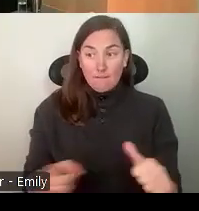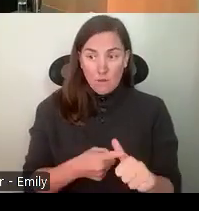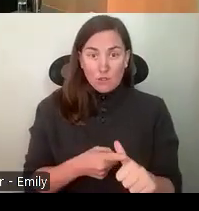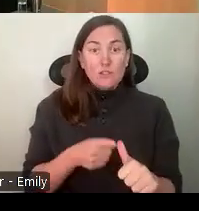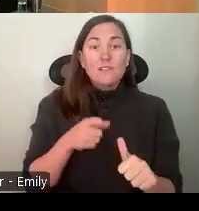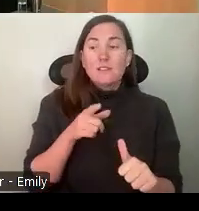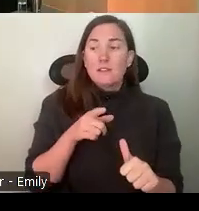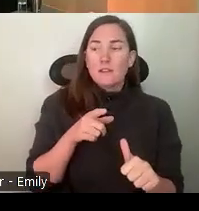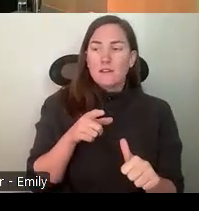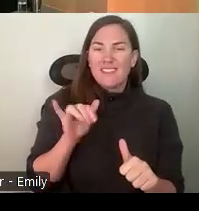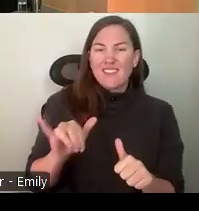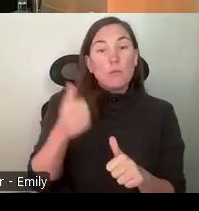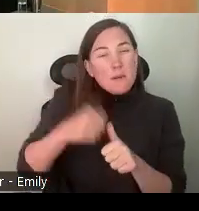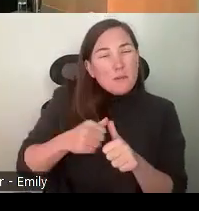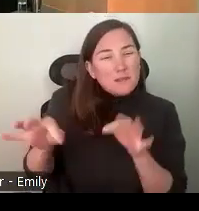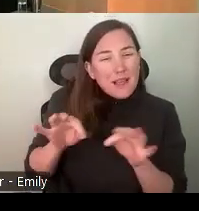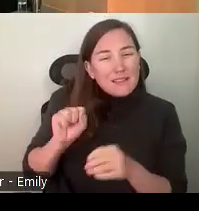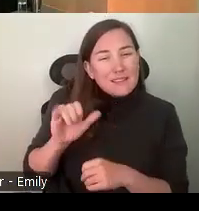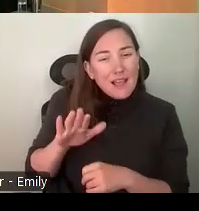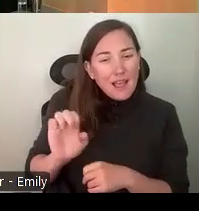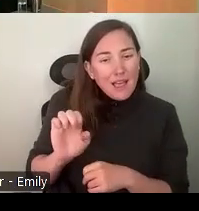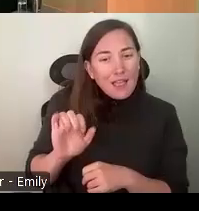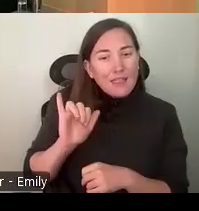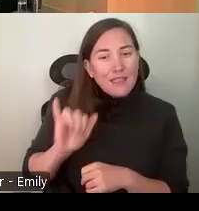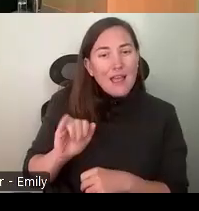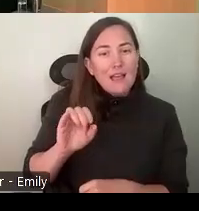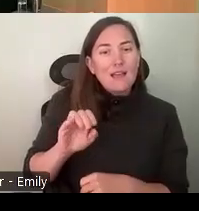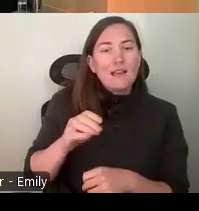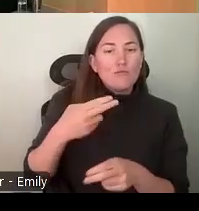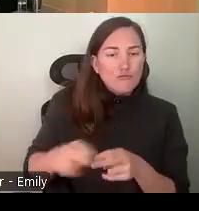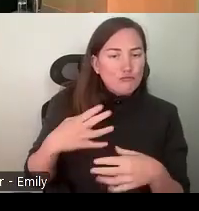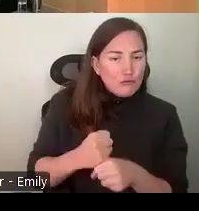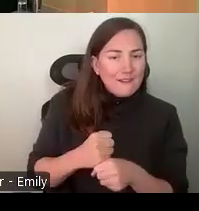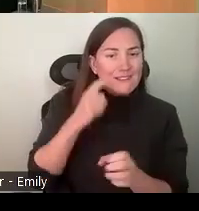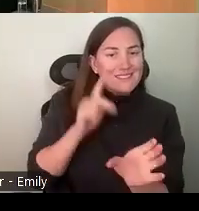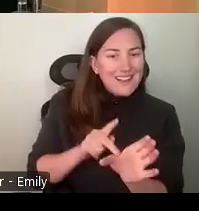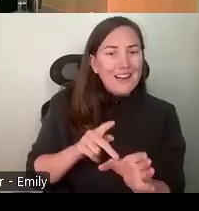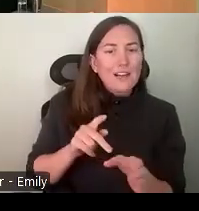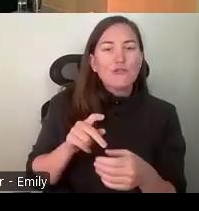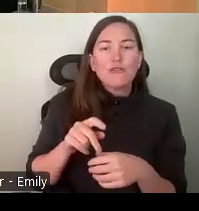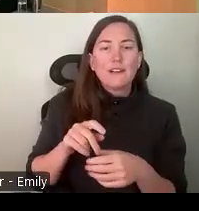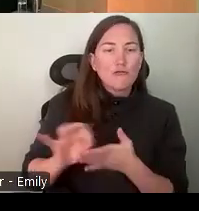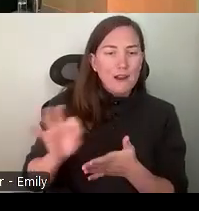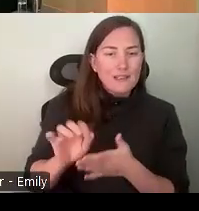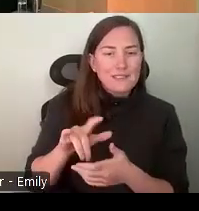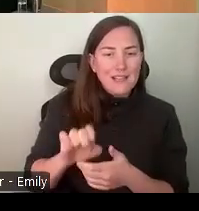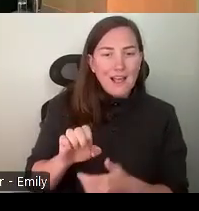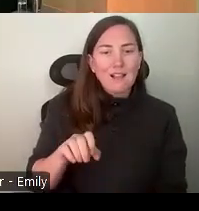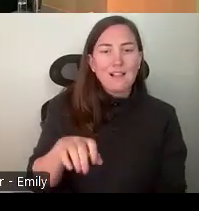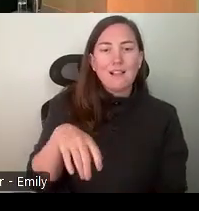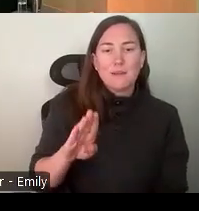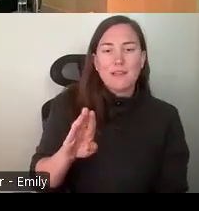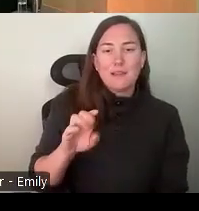from that scale I told you about, the brief psychiatric rating scale. We found a moderate association in